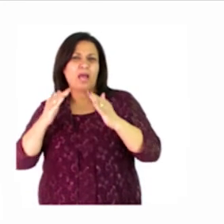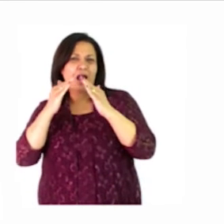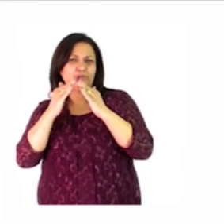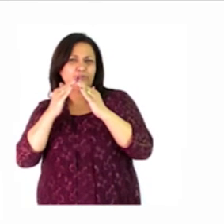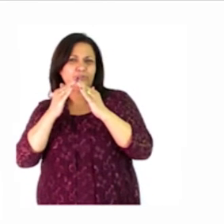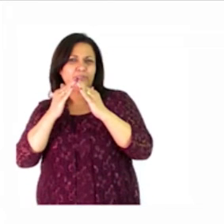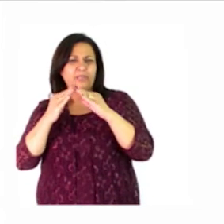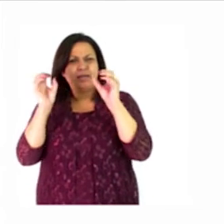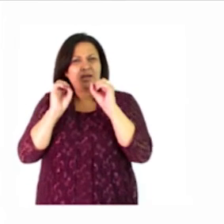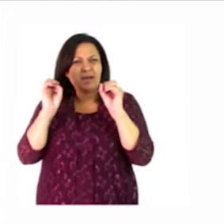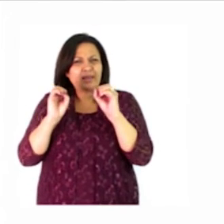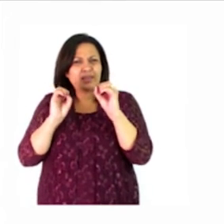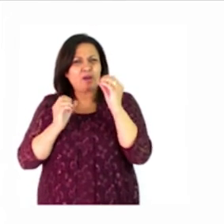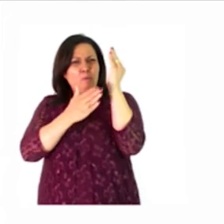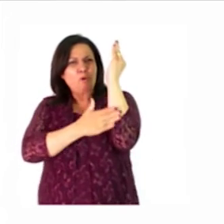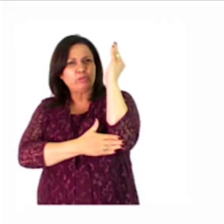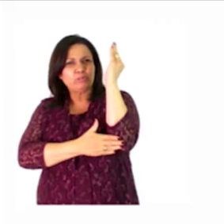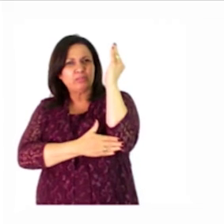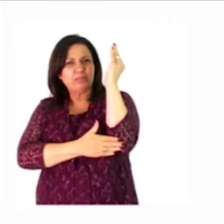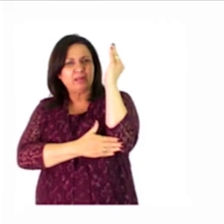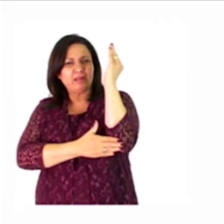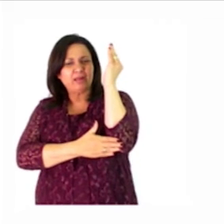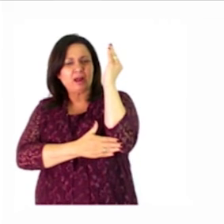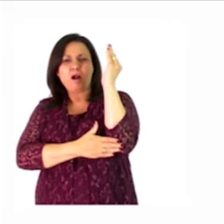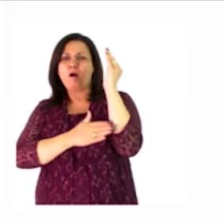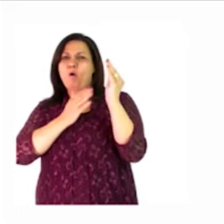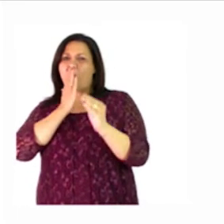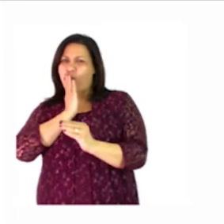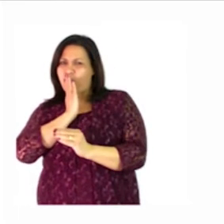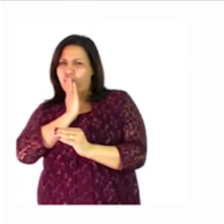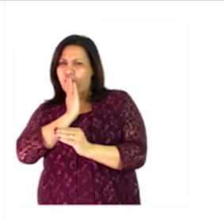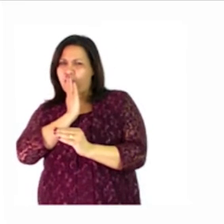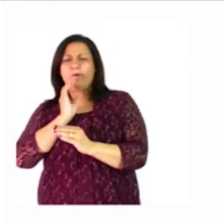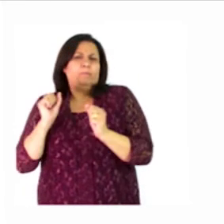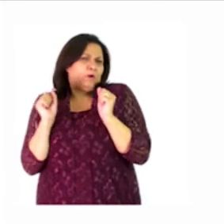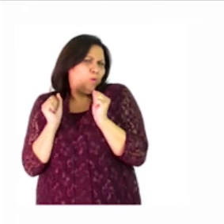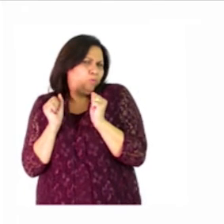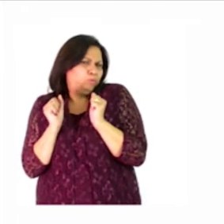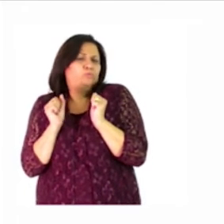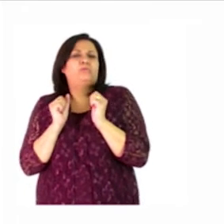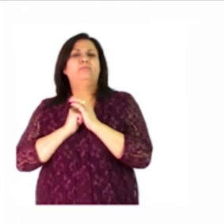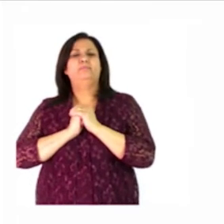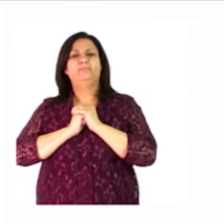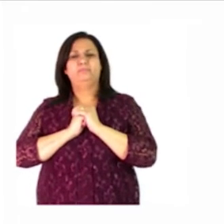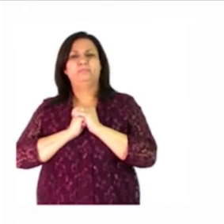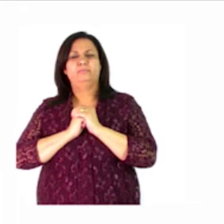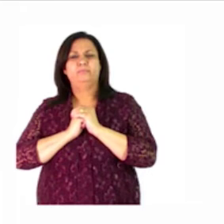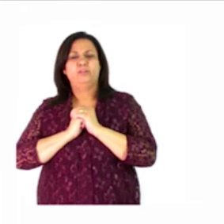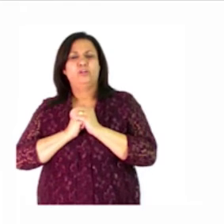house without walls? You will be very cold this winter. So